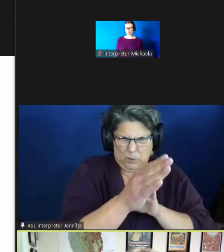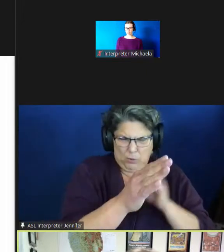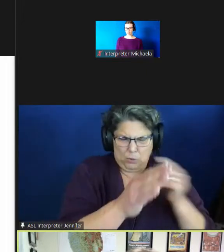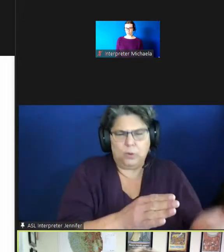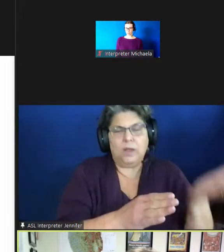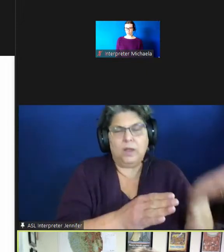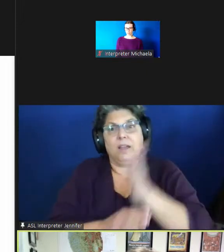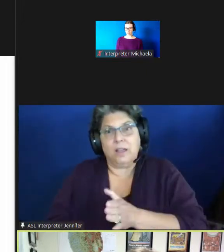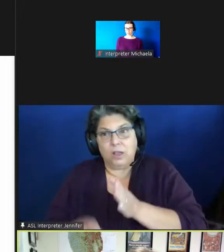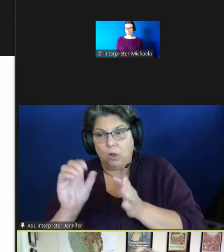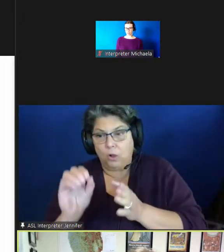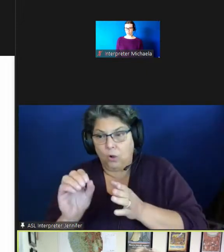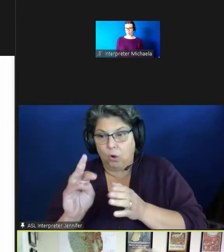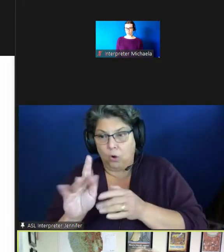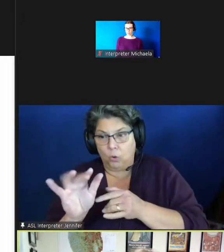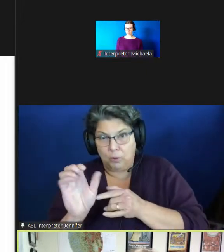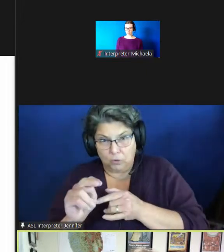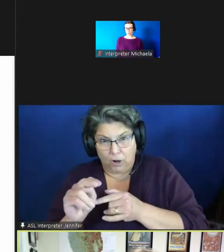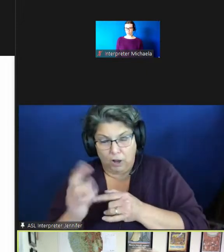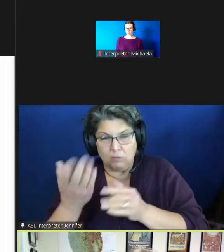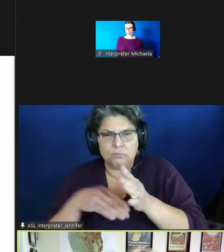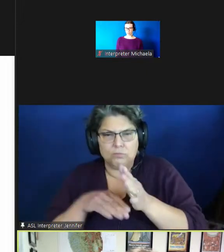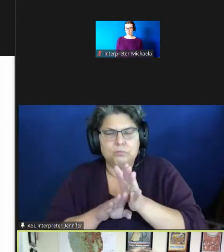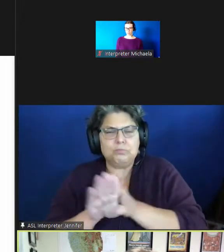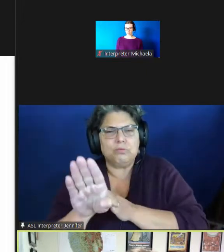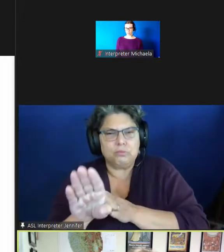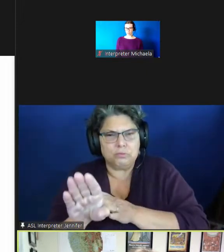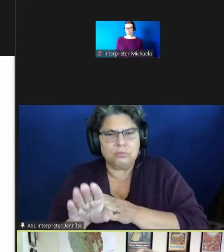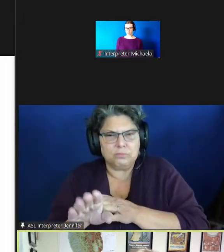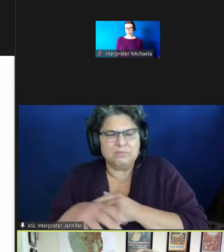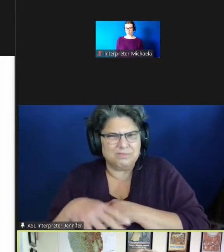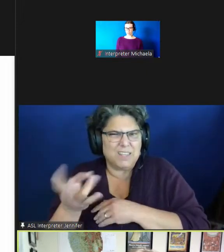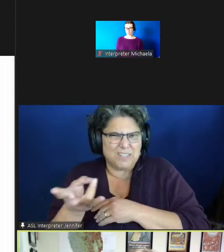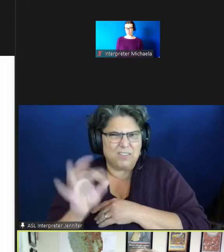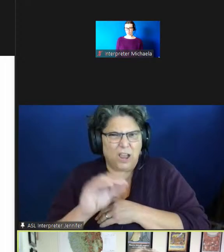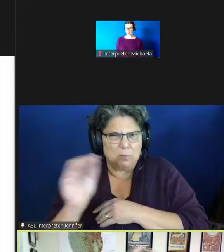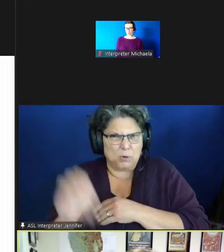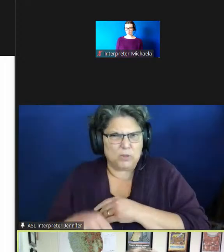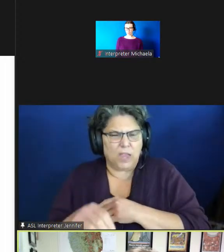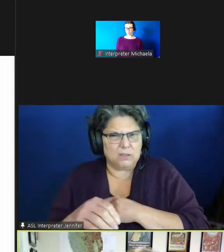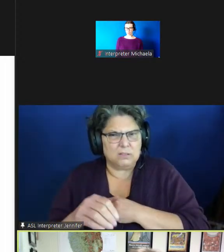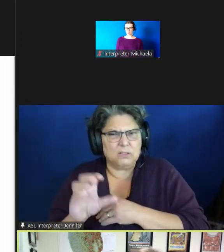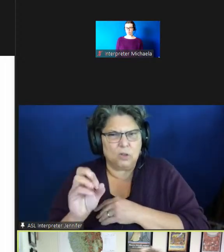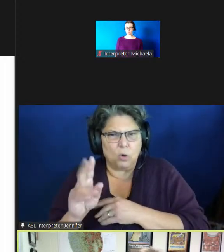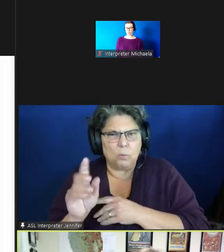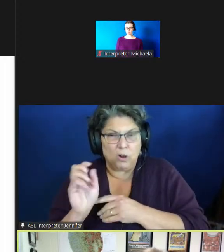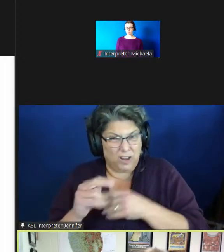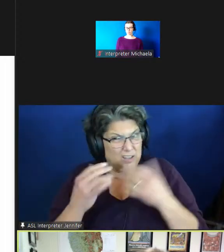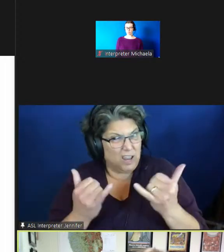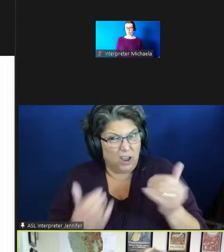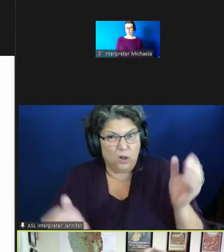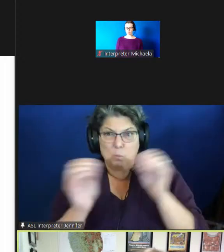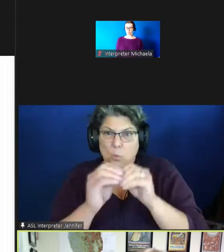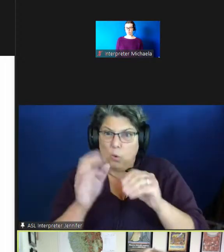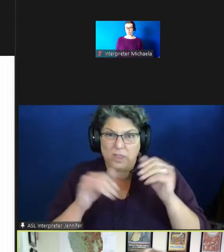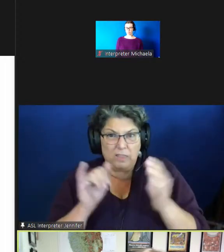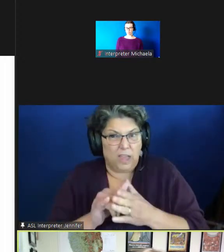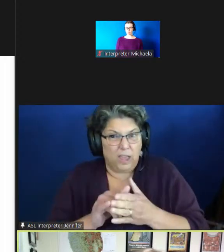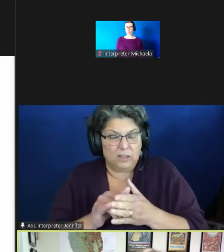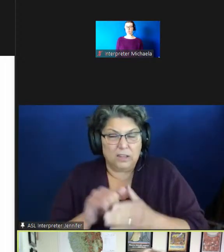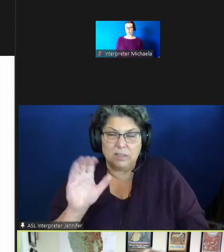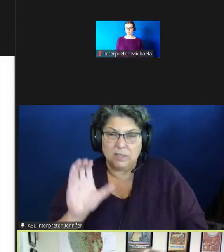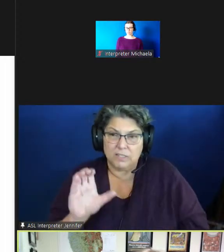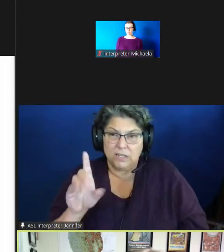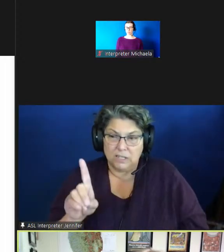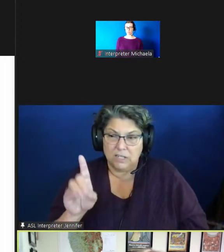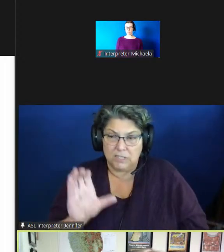of January, we were at 79% Omicron. The current level is higher, and the CDC looks at us as